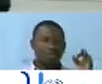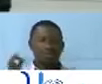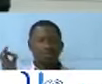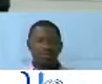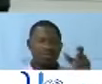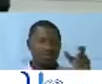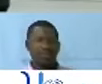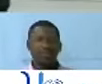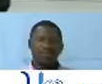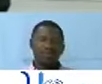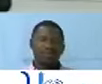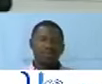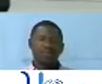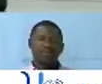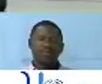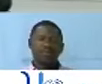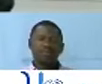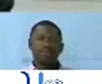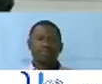legitimacy, rather.